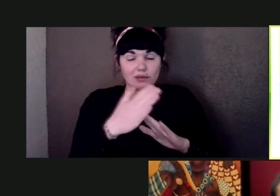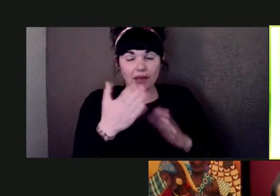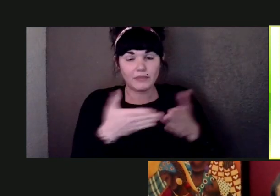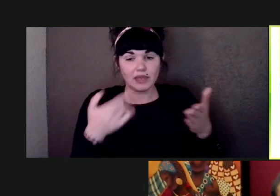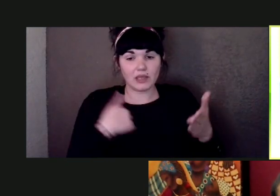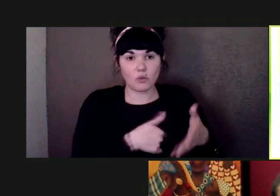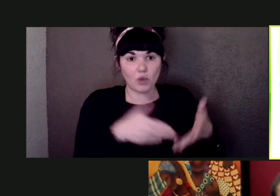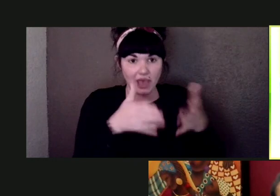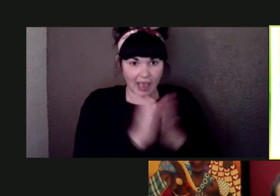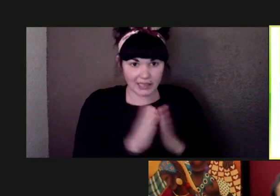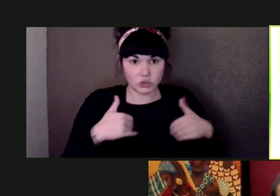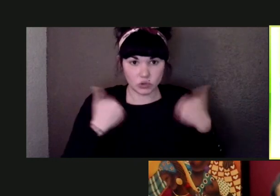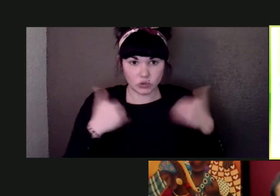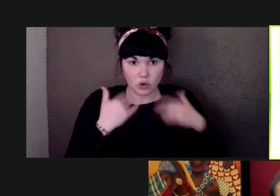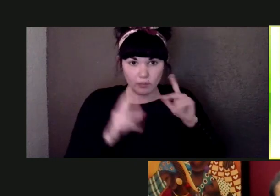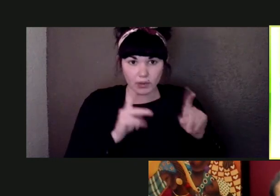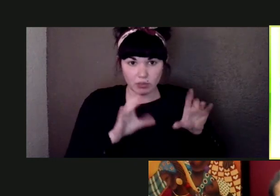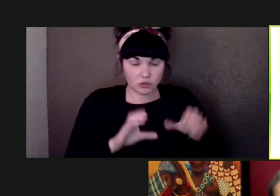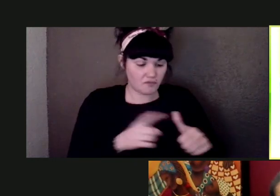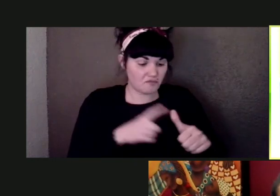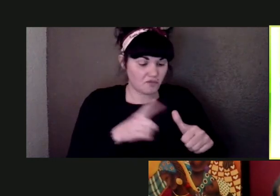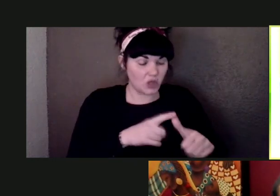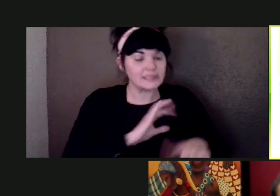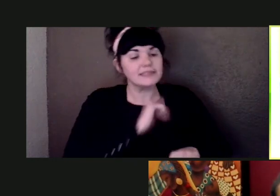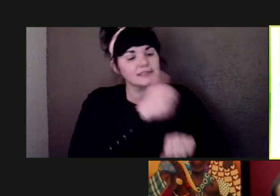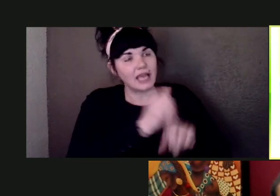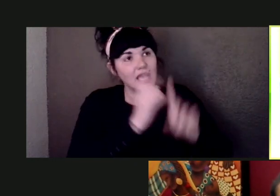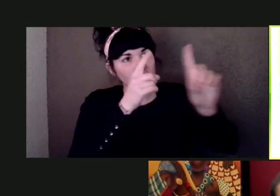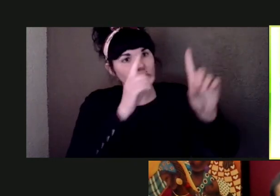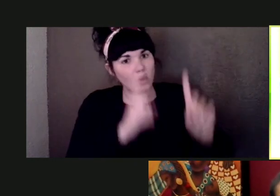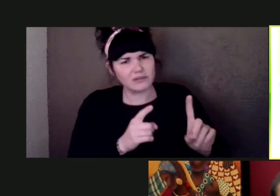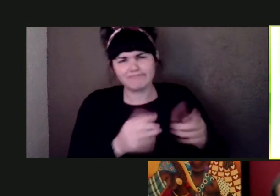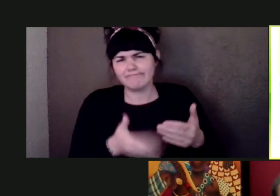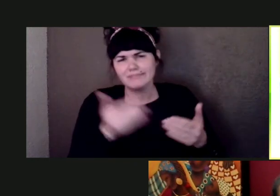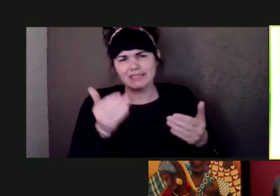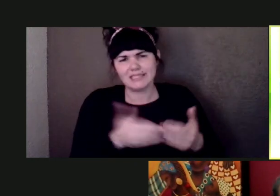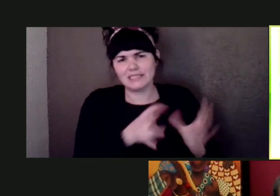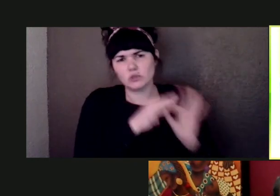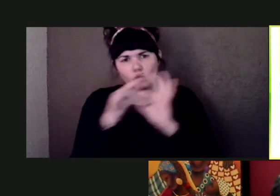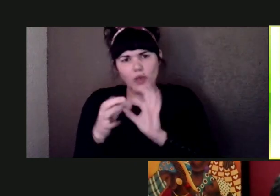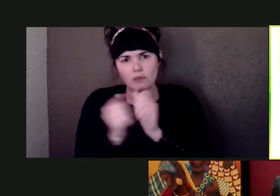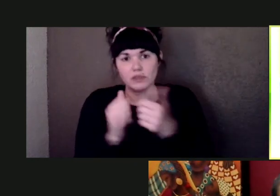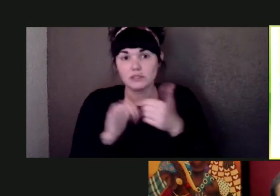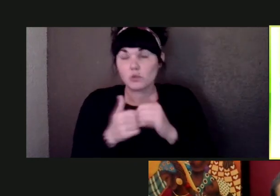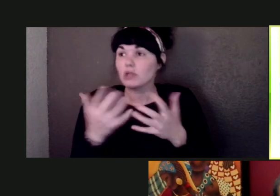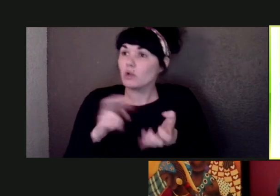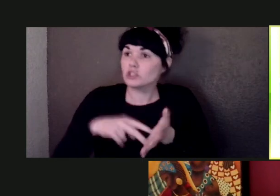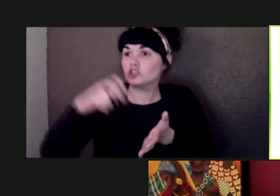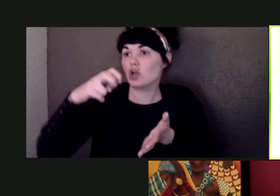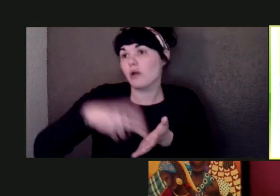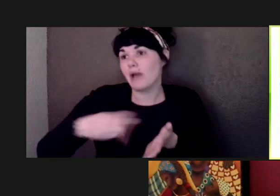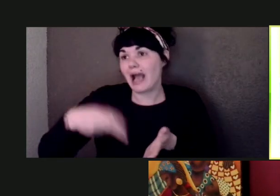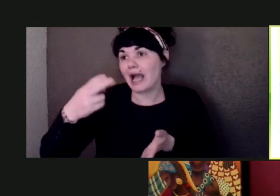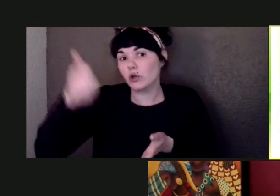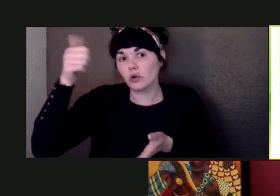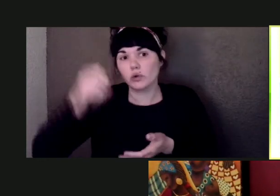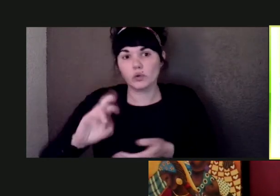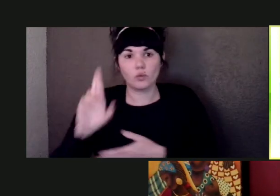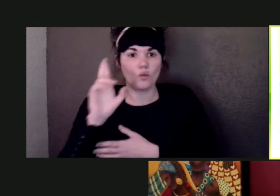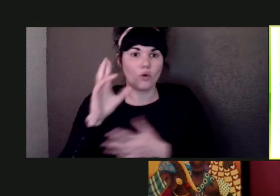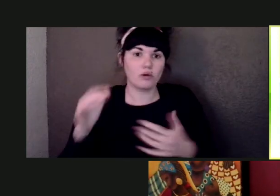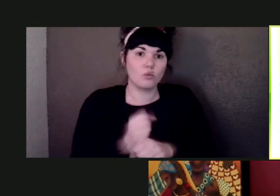set goals. And it's easy to align to a sport. You ran faster, you jumped higher, you won a game. Um, just writing it down